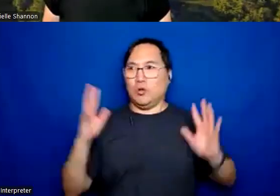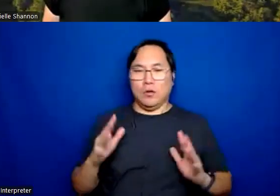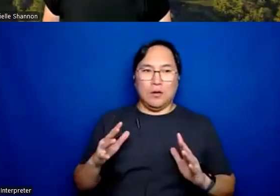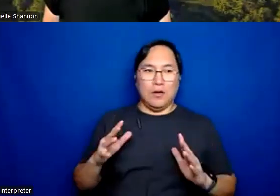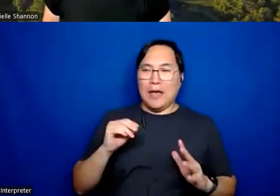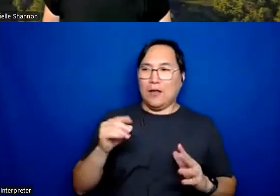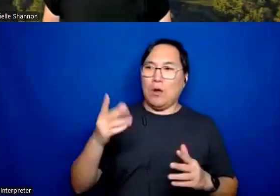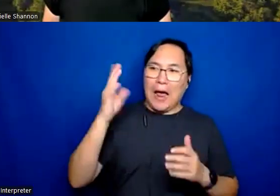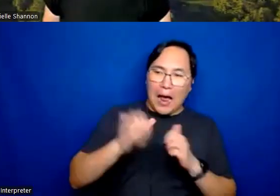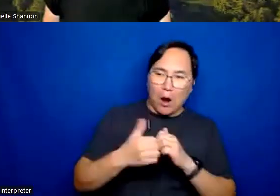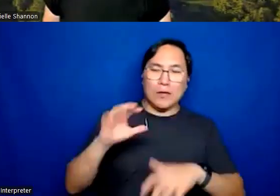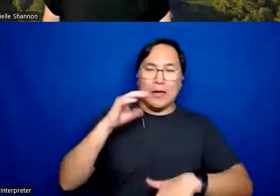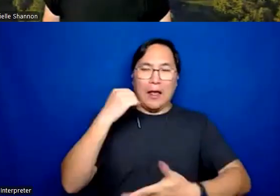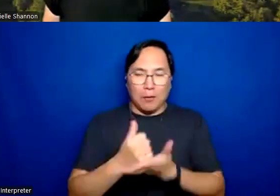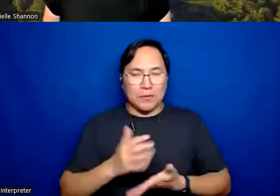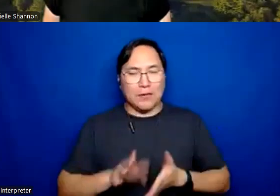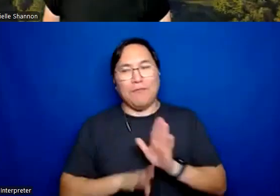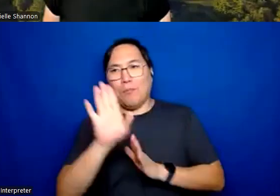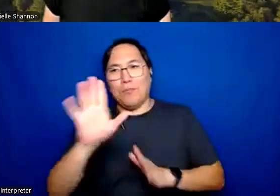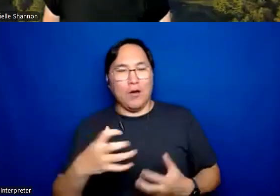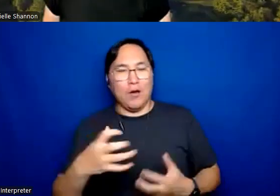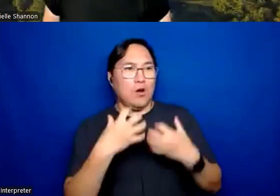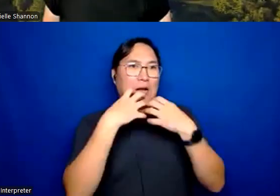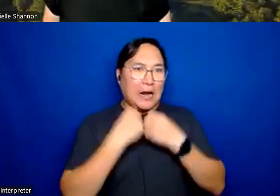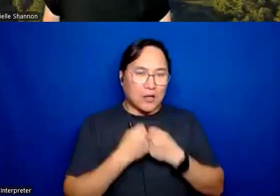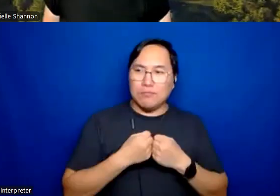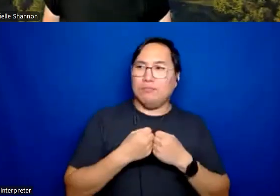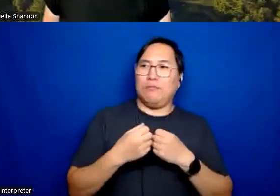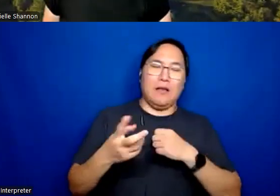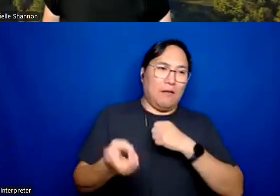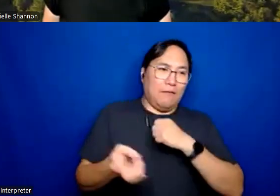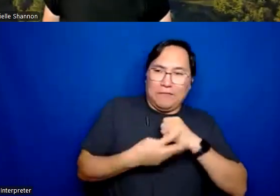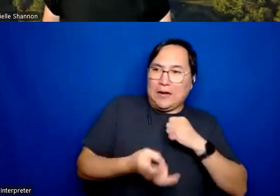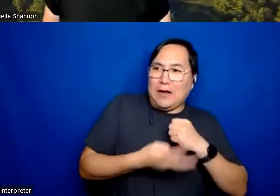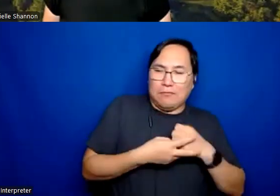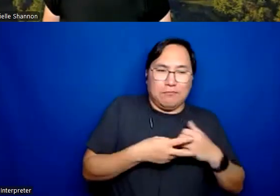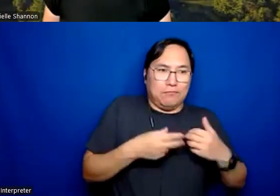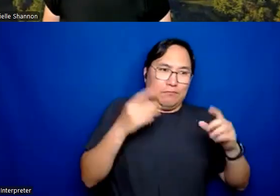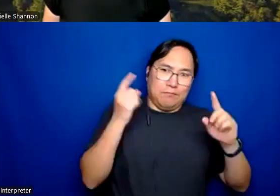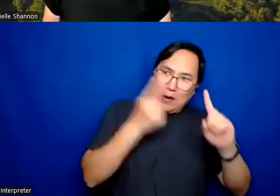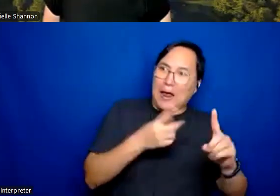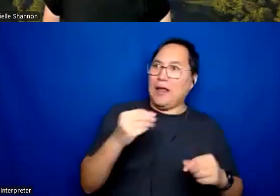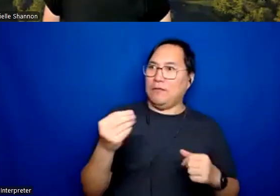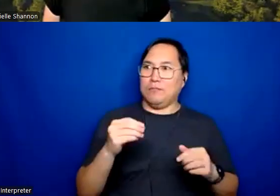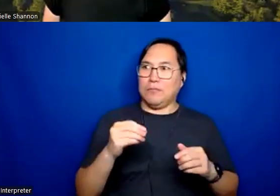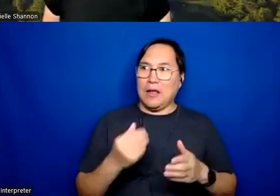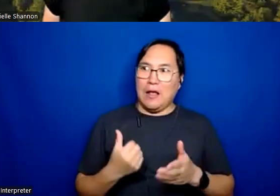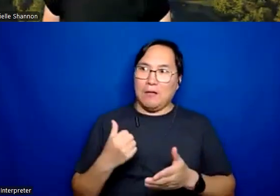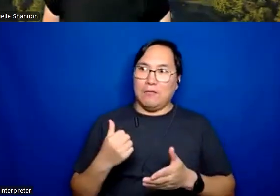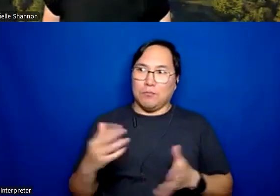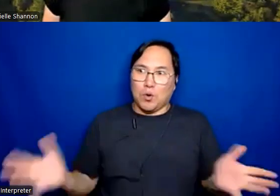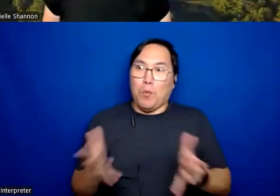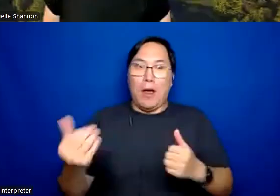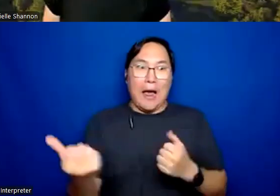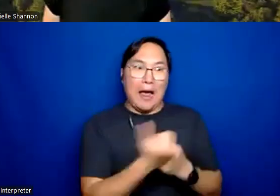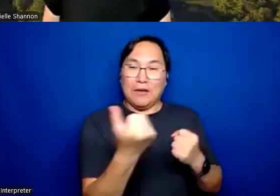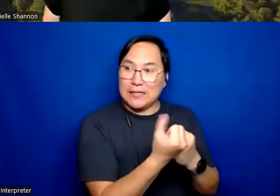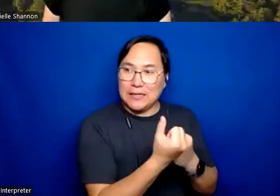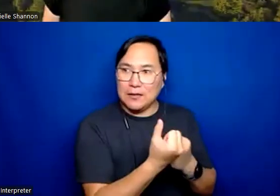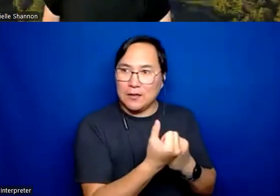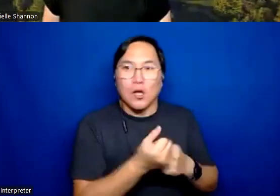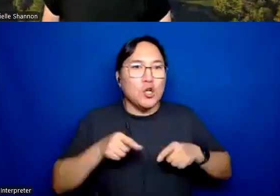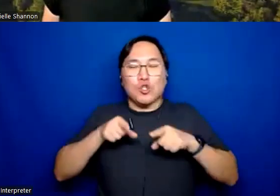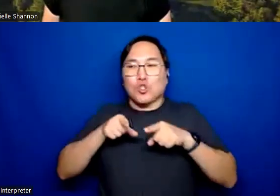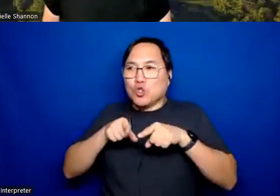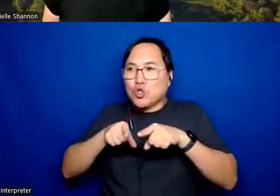ethic and the way that they develop values where they value those things and they advocate for those things is on a trail, right? And is